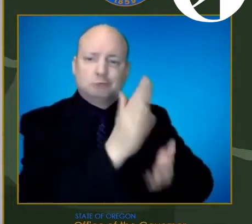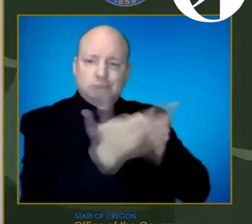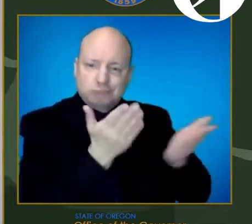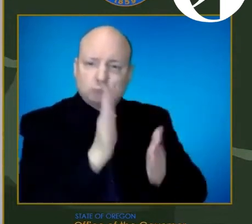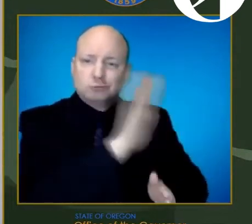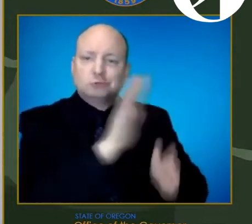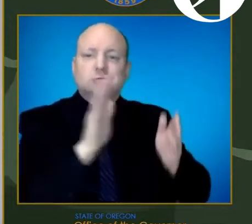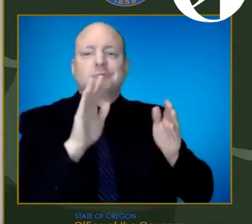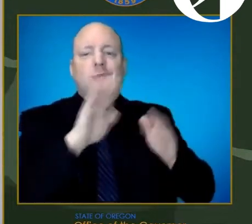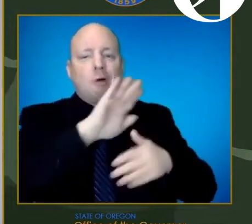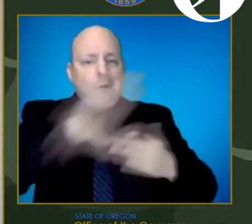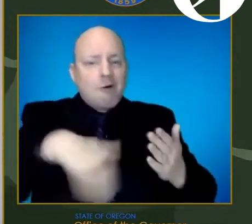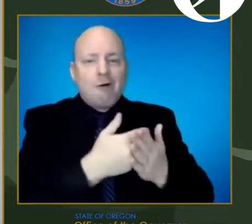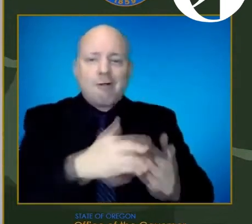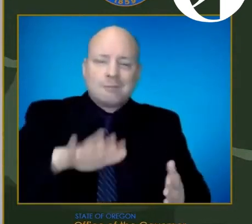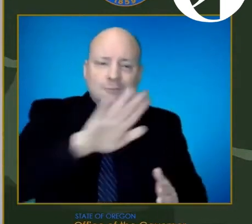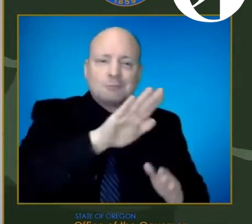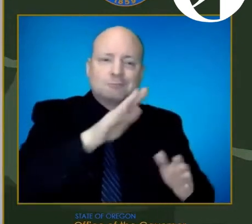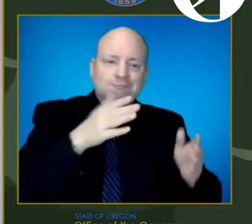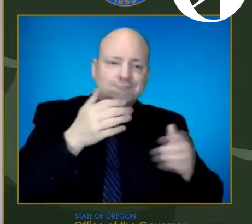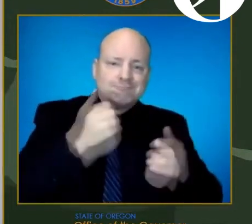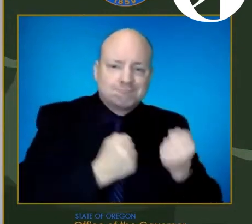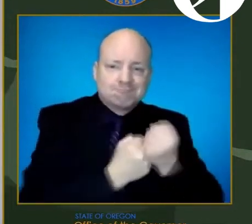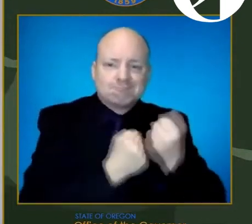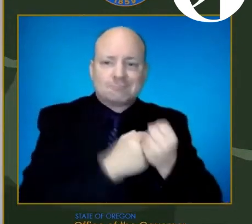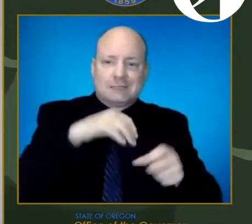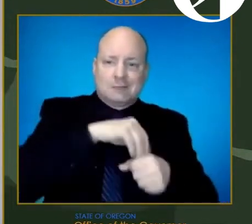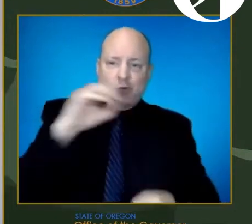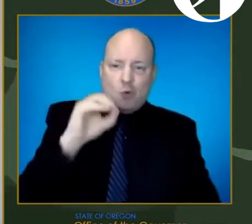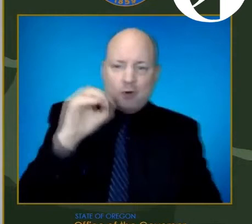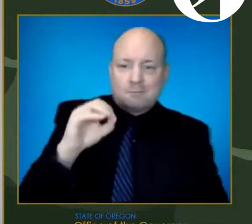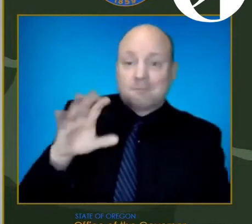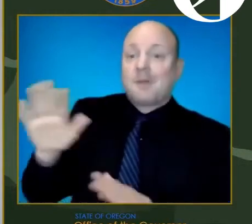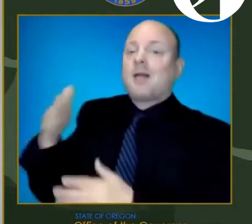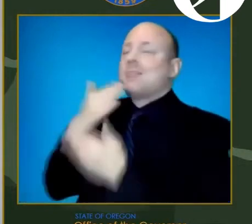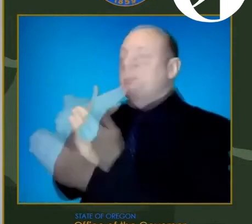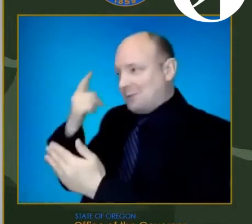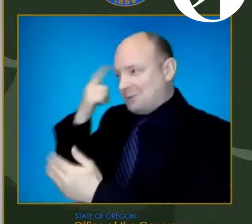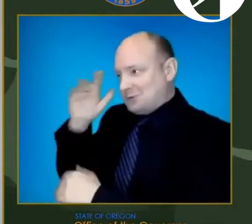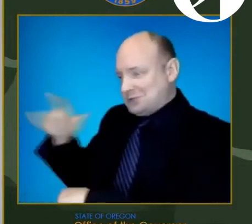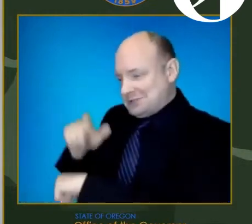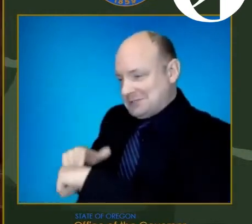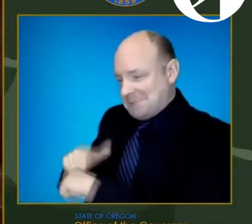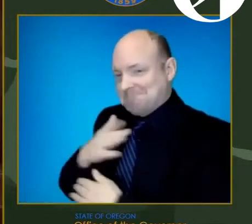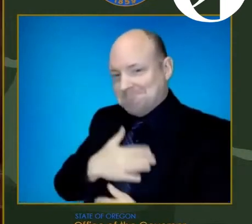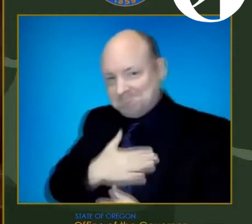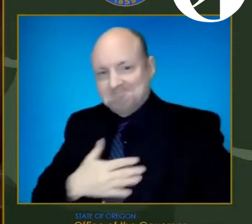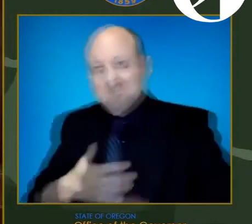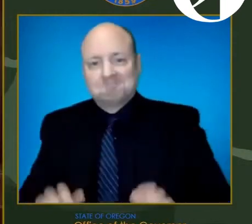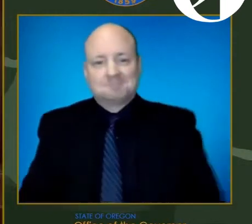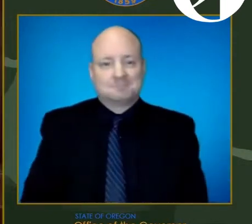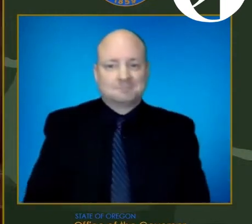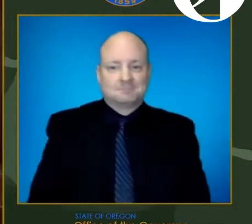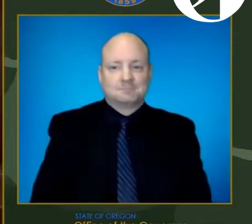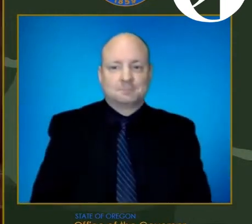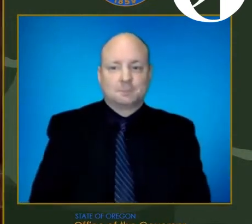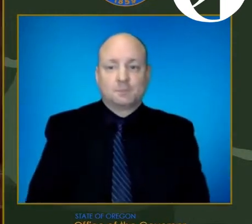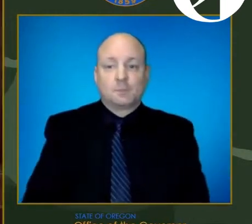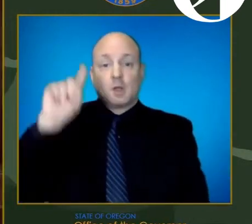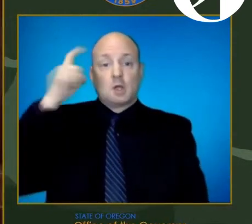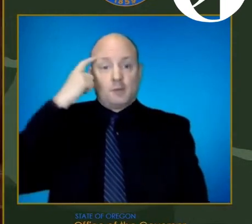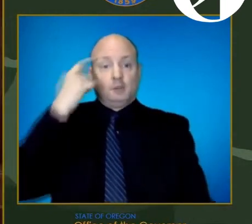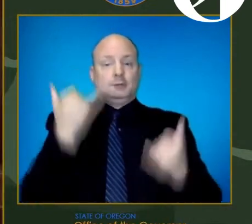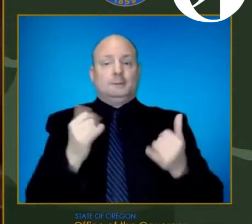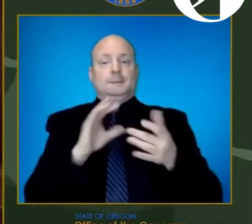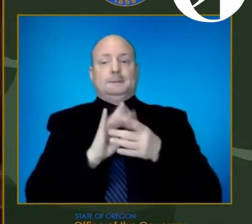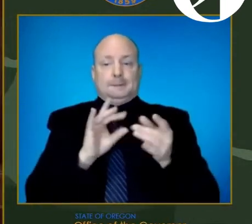to Oregonians. So stay safe out there. Thank you so much. Thank you for your time. Thank you. I know Oregon will recover